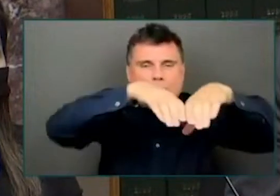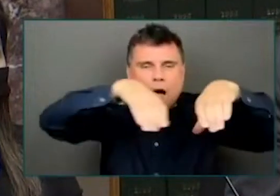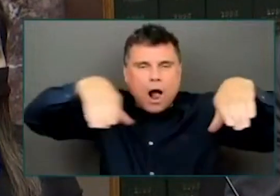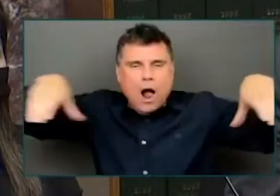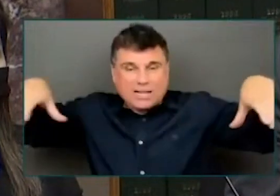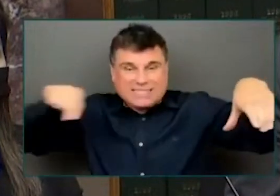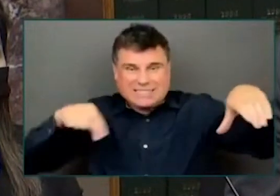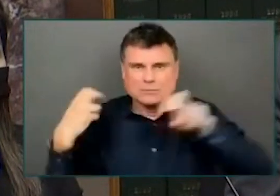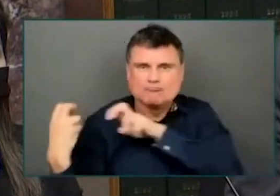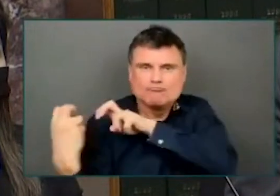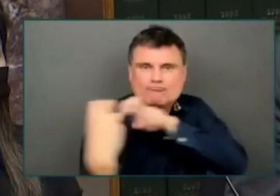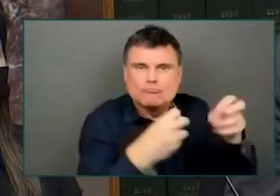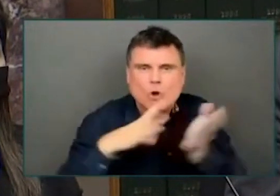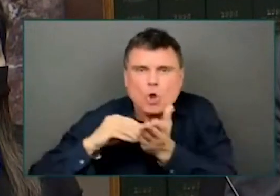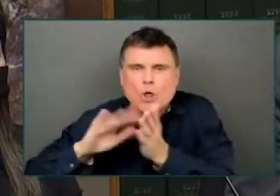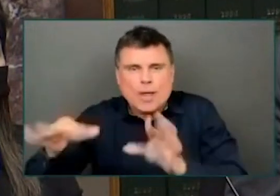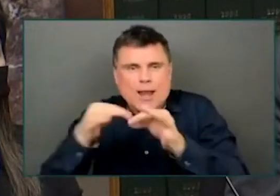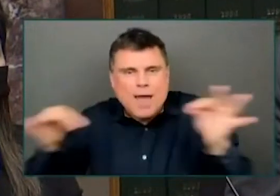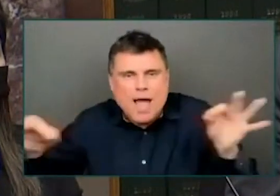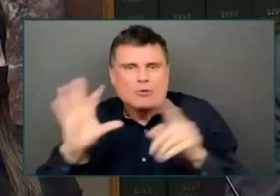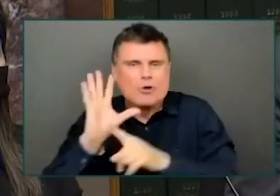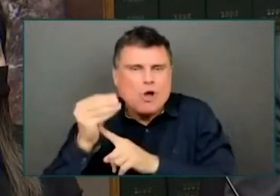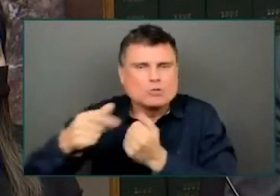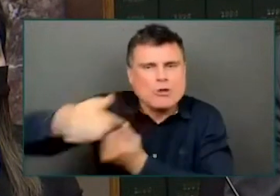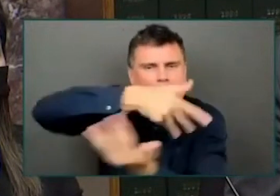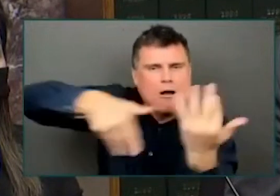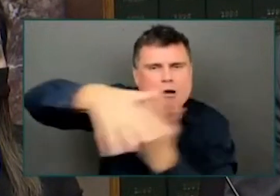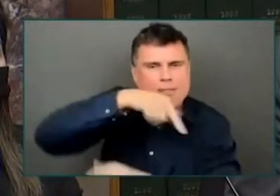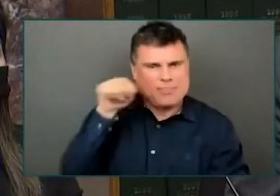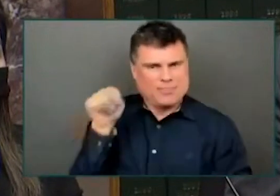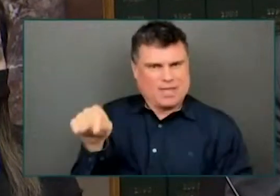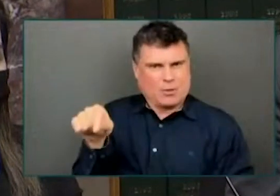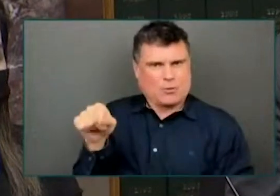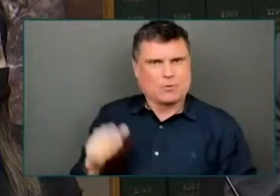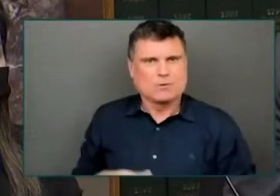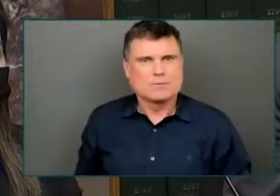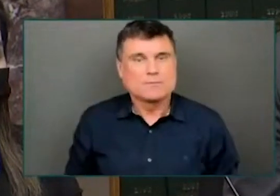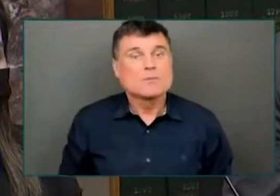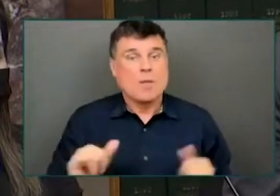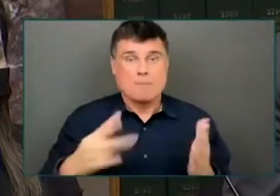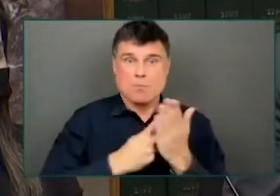province, programs like this one are benefiting the next generation.